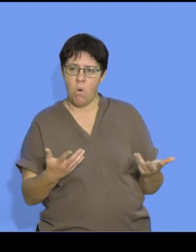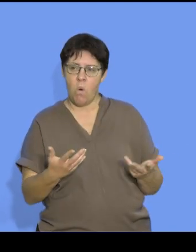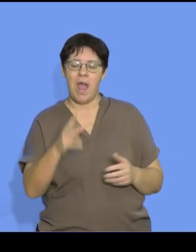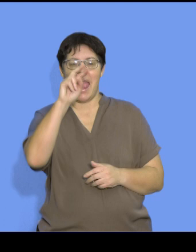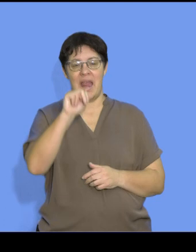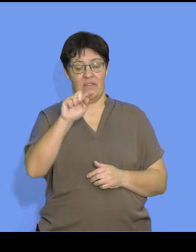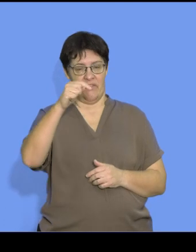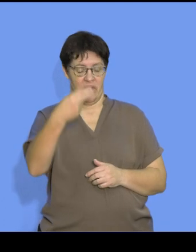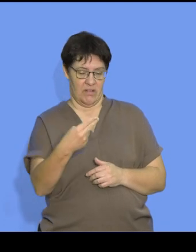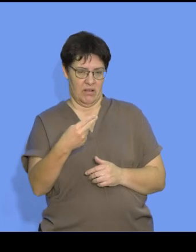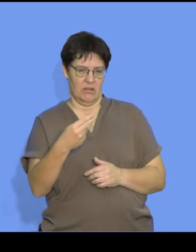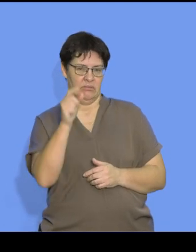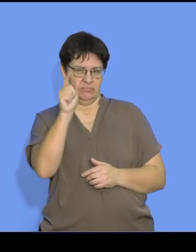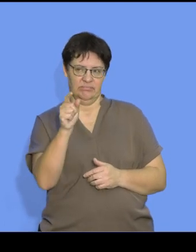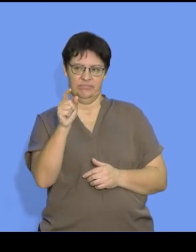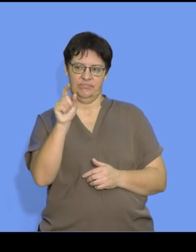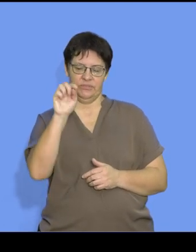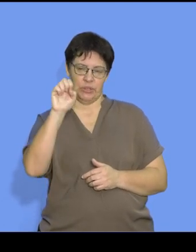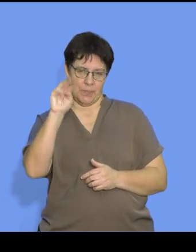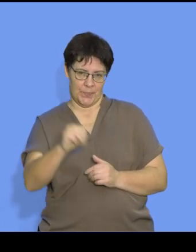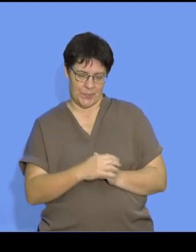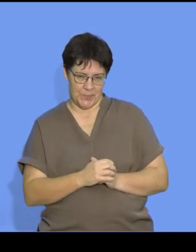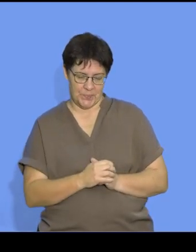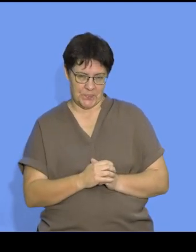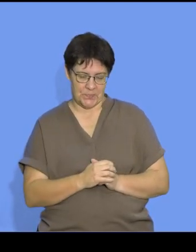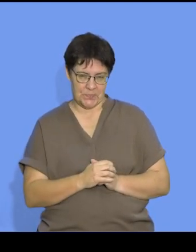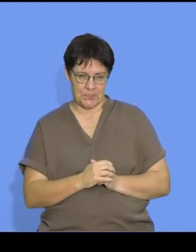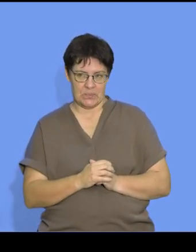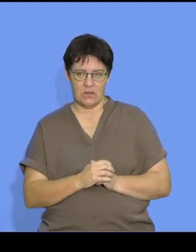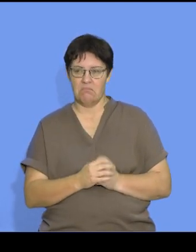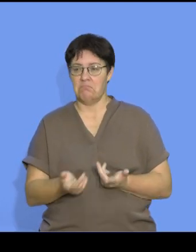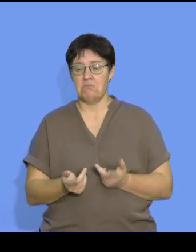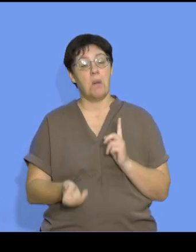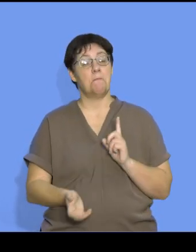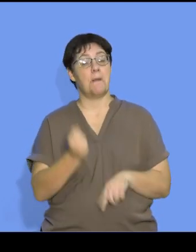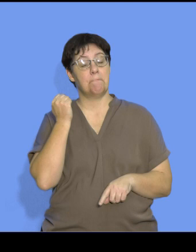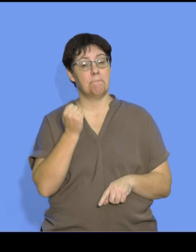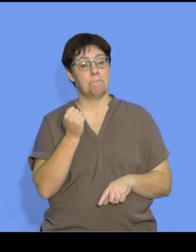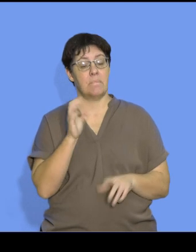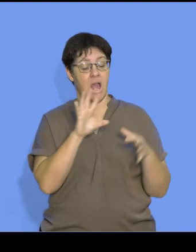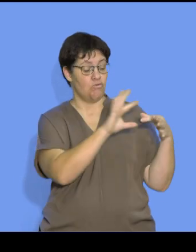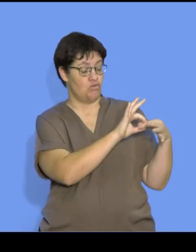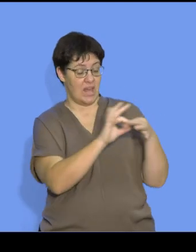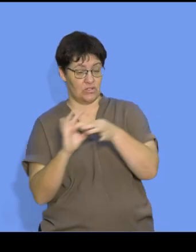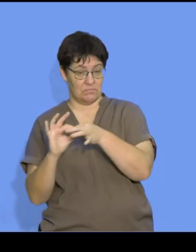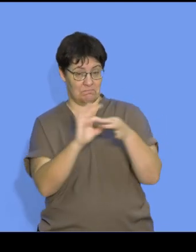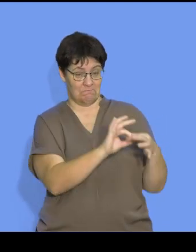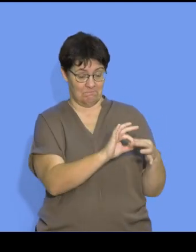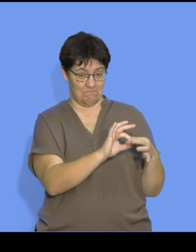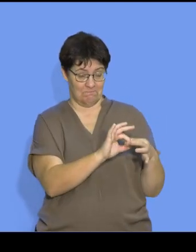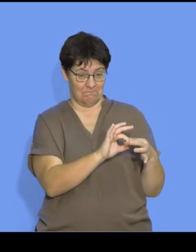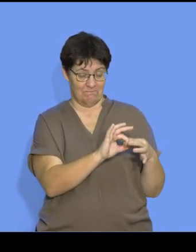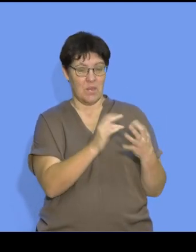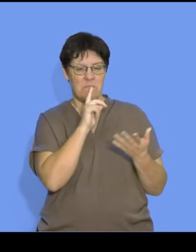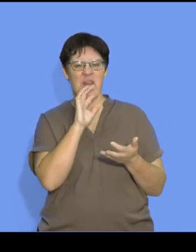term. What this means is that if we find the relationship, and the relationship we're meaning